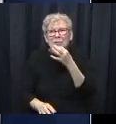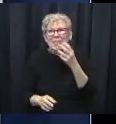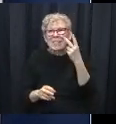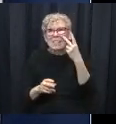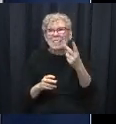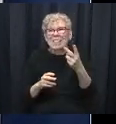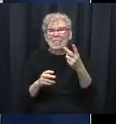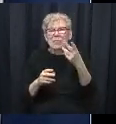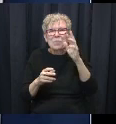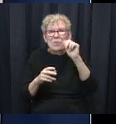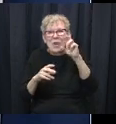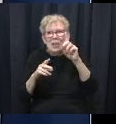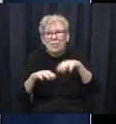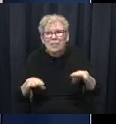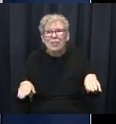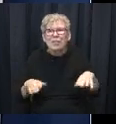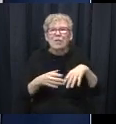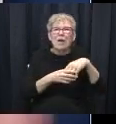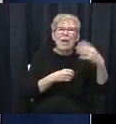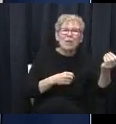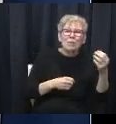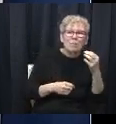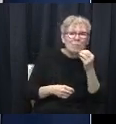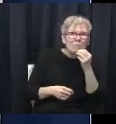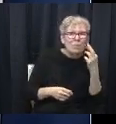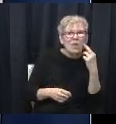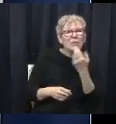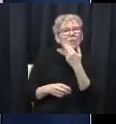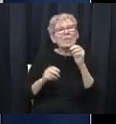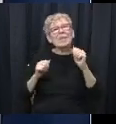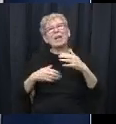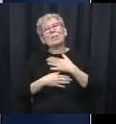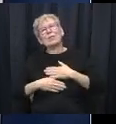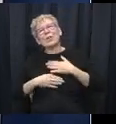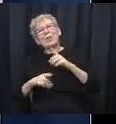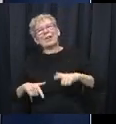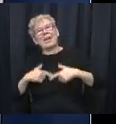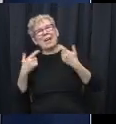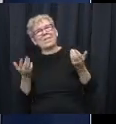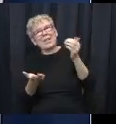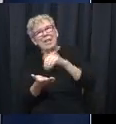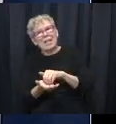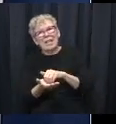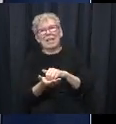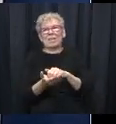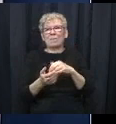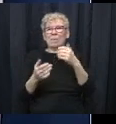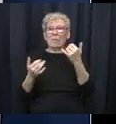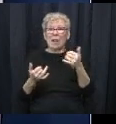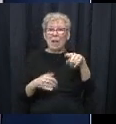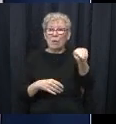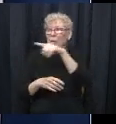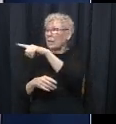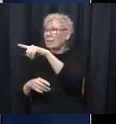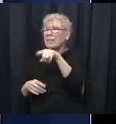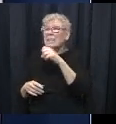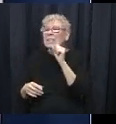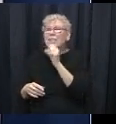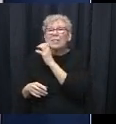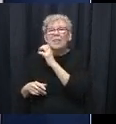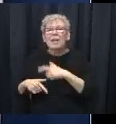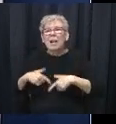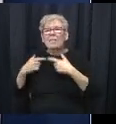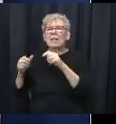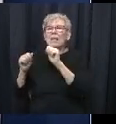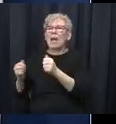again, even for seniors in senior living facilities, poker night, movie nights, all those wonderful social things that make life worth living will soon be back.